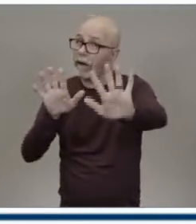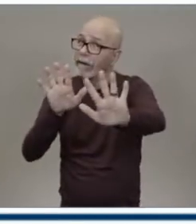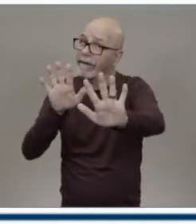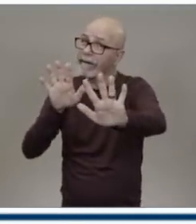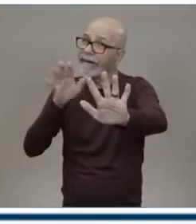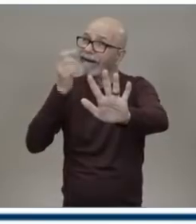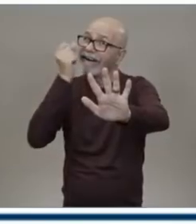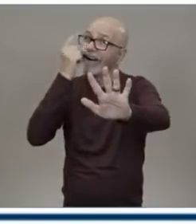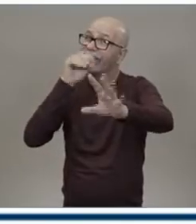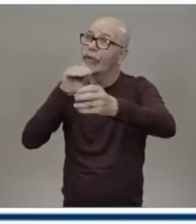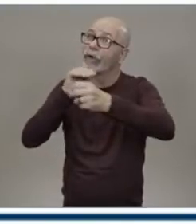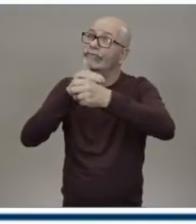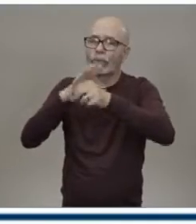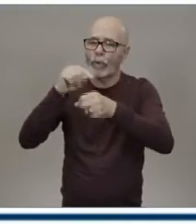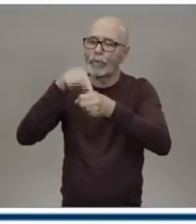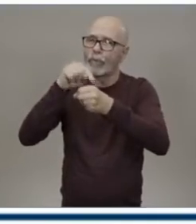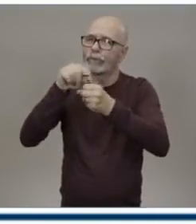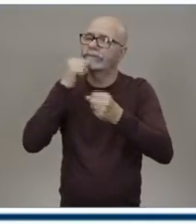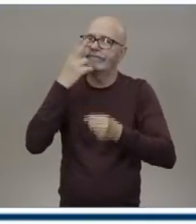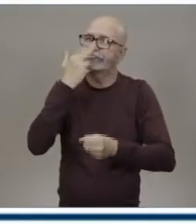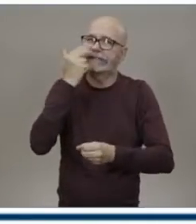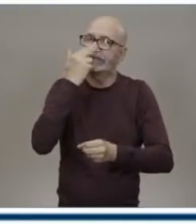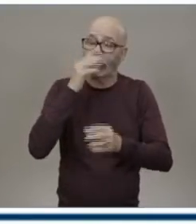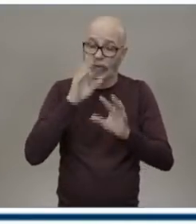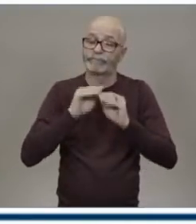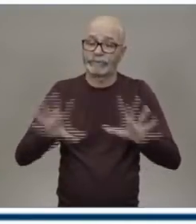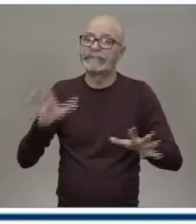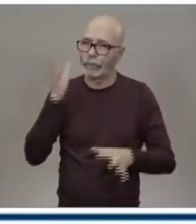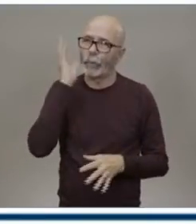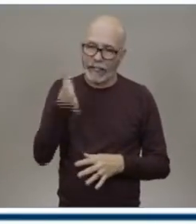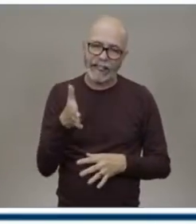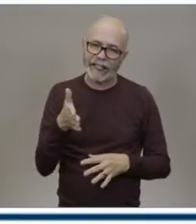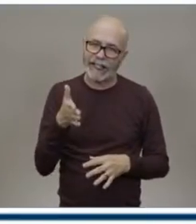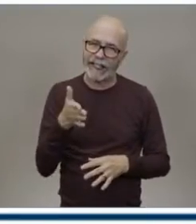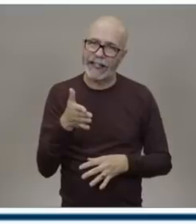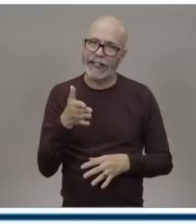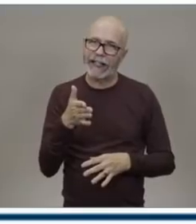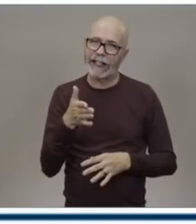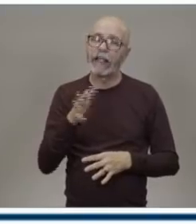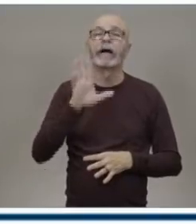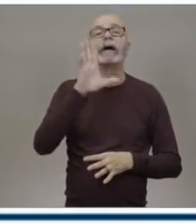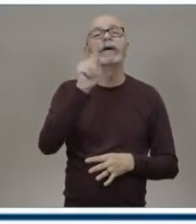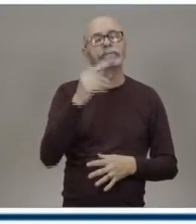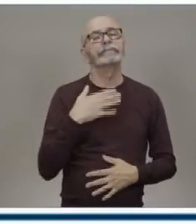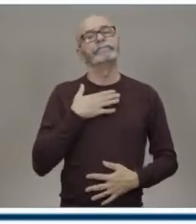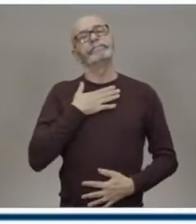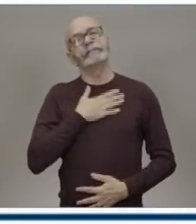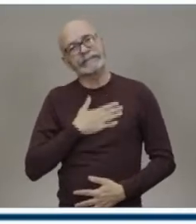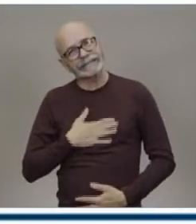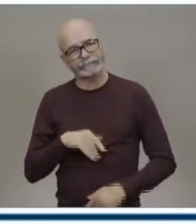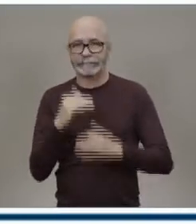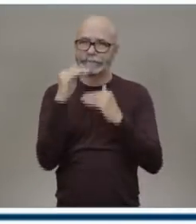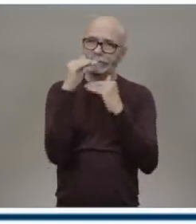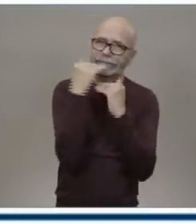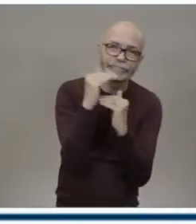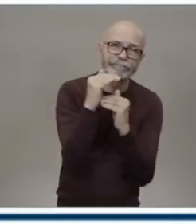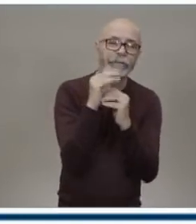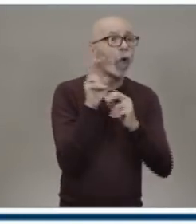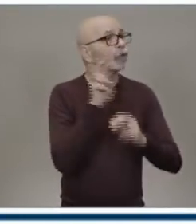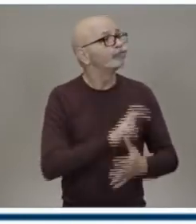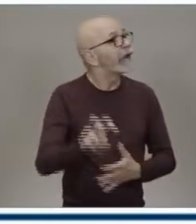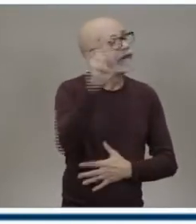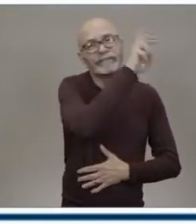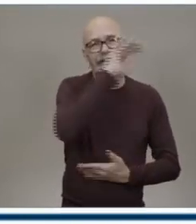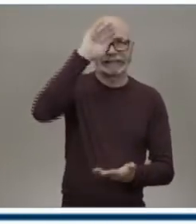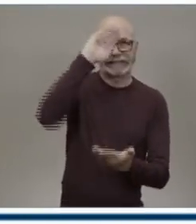spreads, it's important that we all continue to do what you have been doing to limit your travel, follow the public health